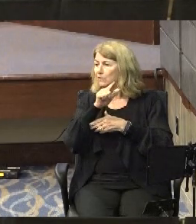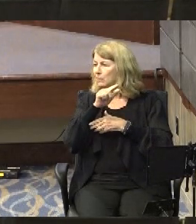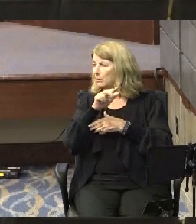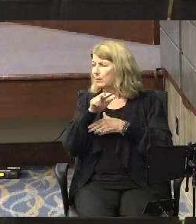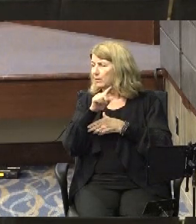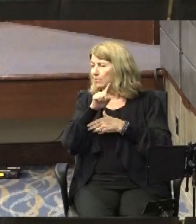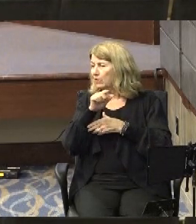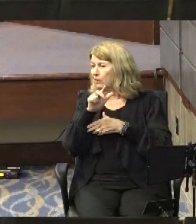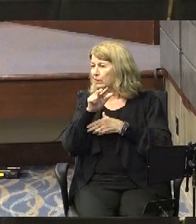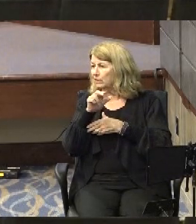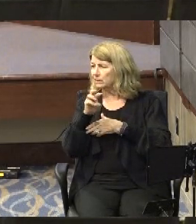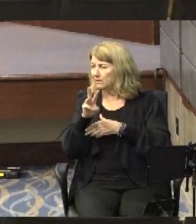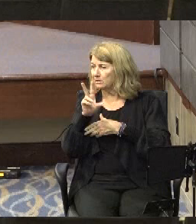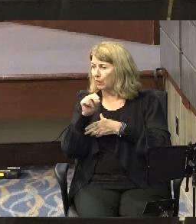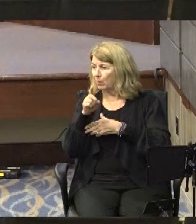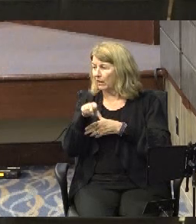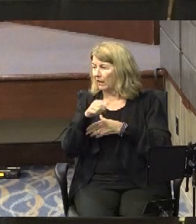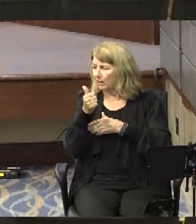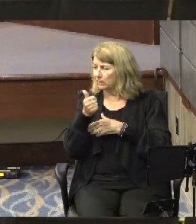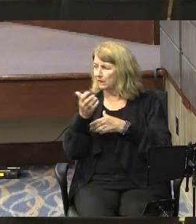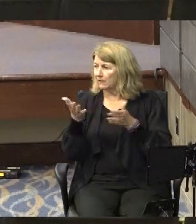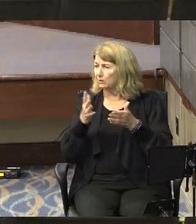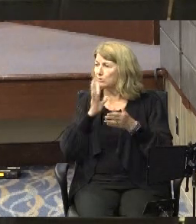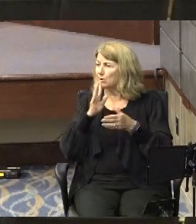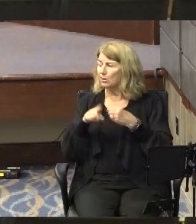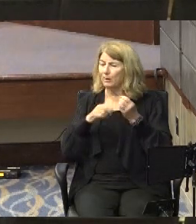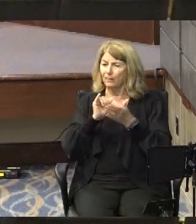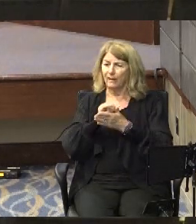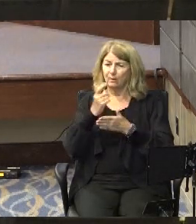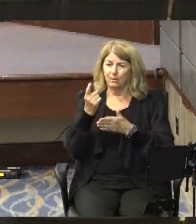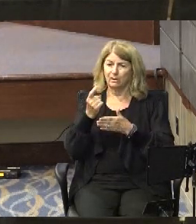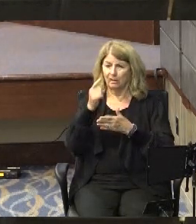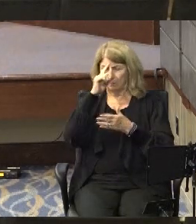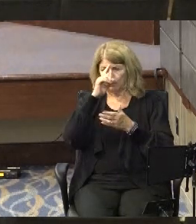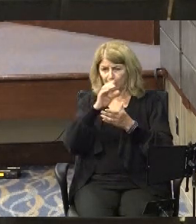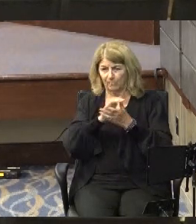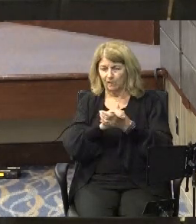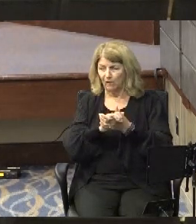2023-136. No one else here to speak on that one. Do we have a motion? I believe you just